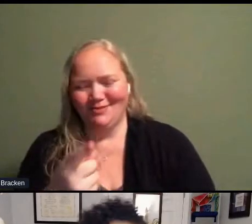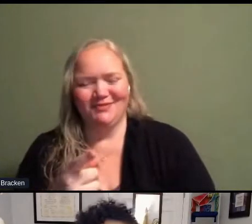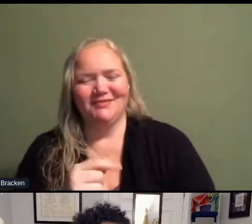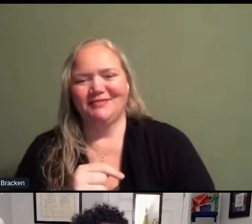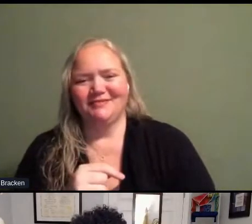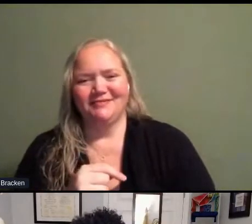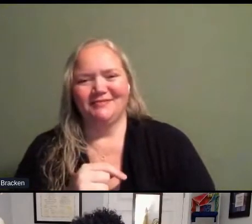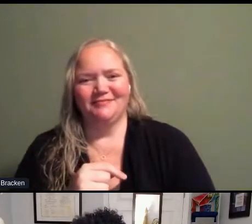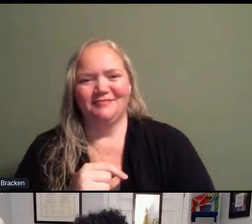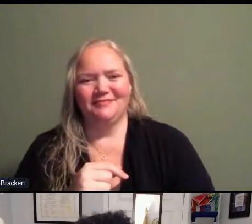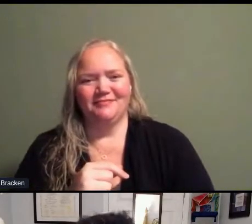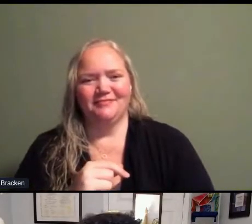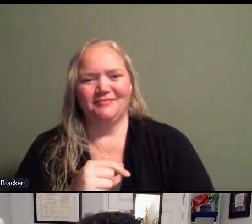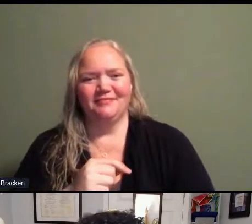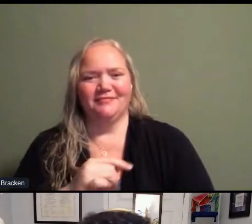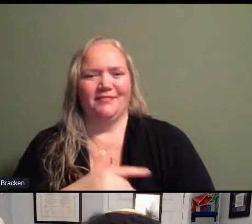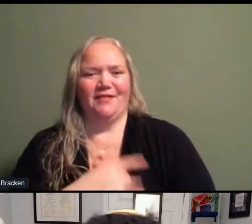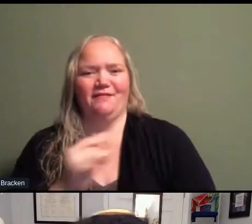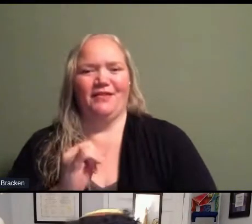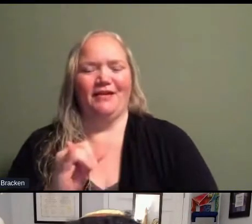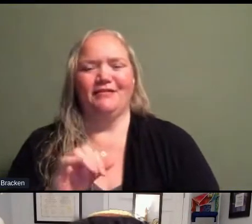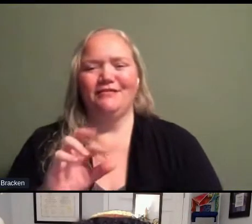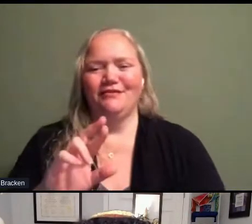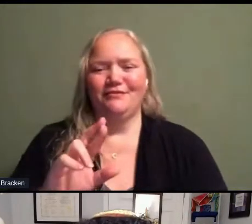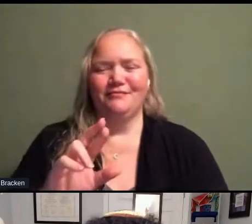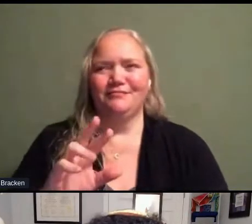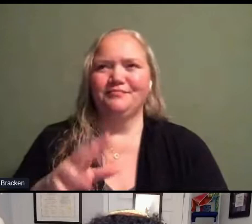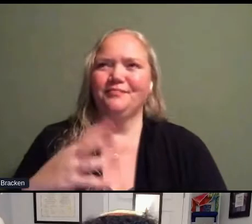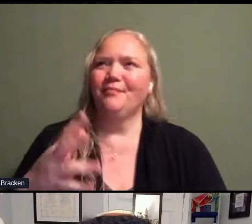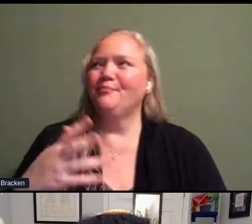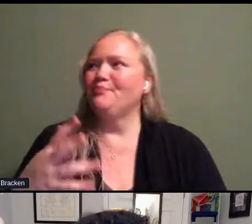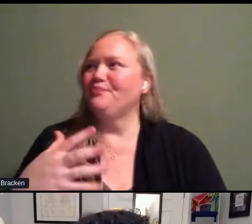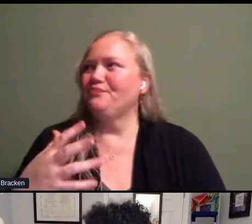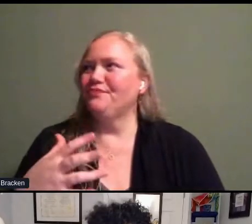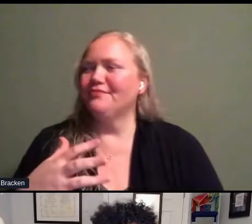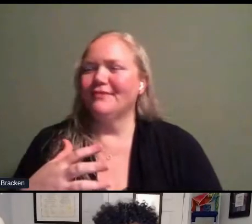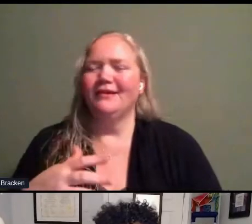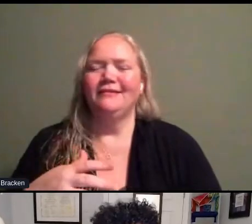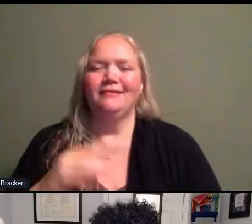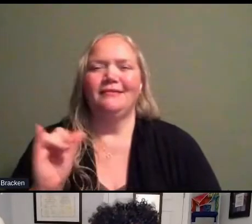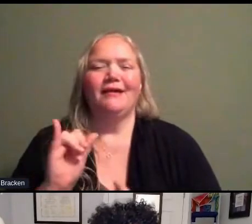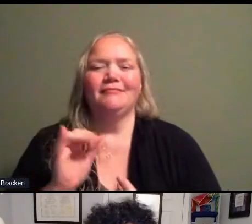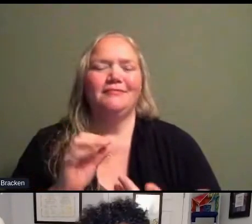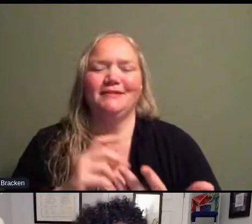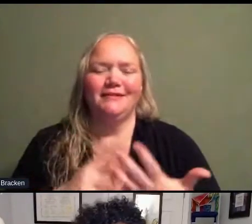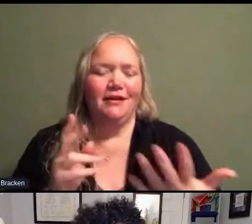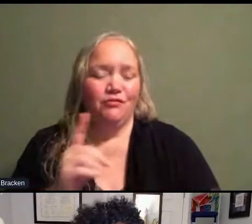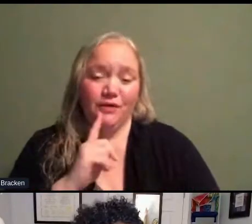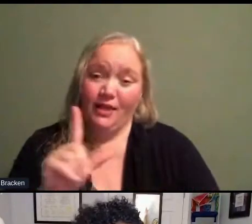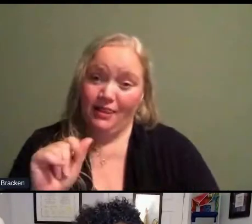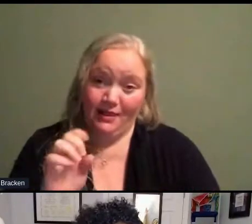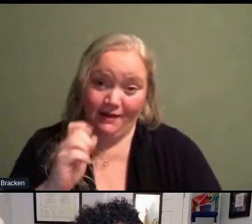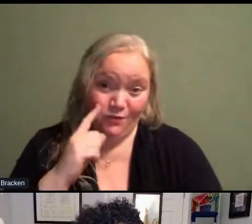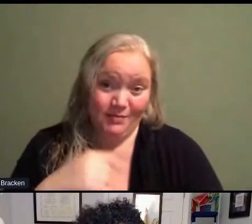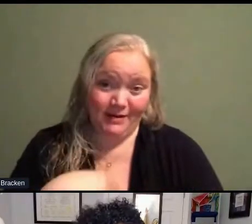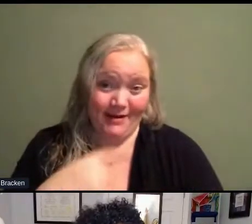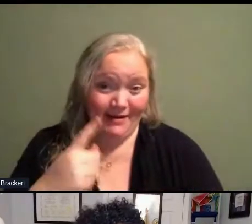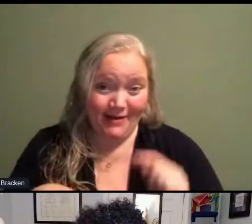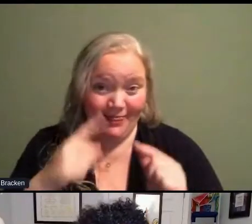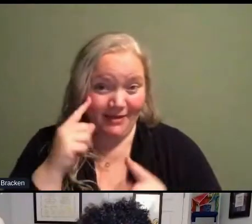renewal program. Not renewal, but anyway, it's late for me. It's good So, to see